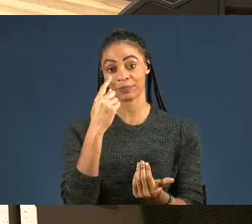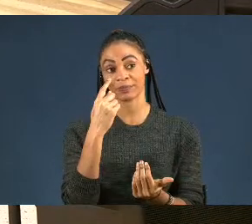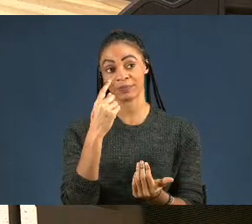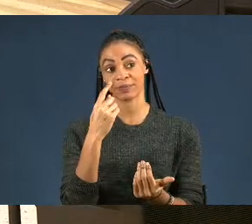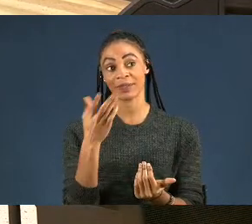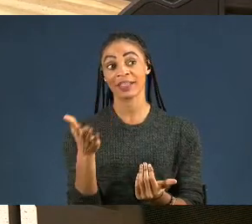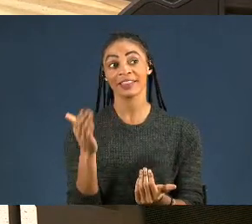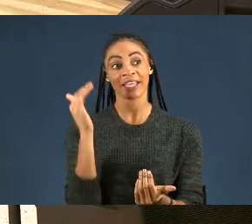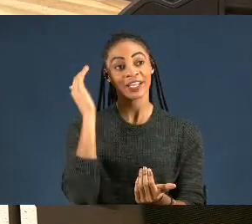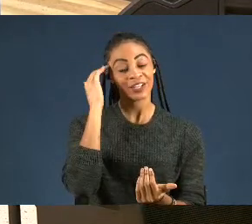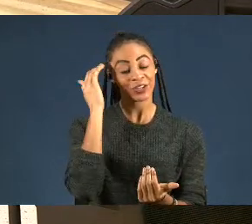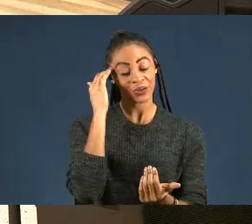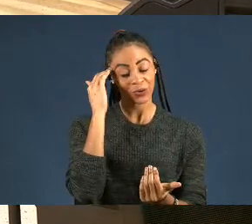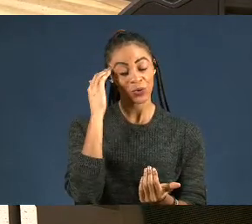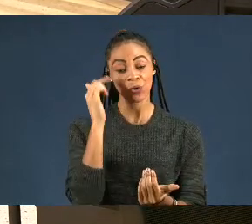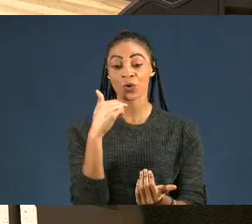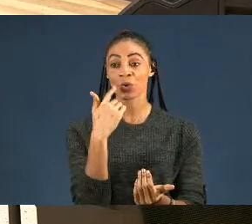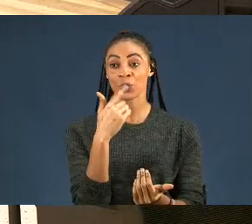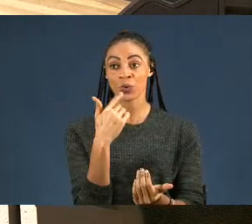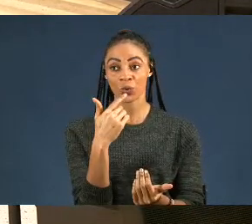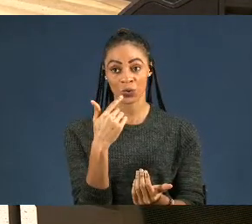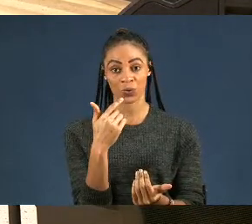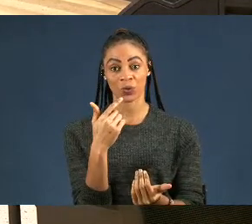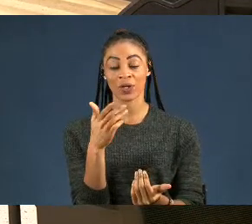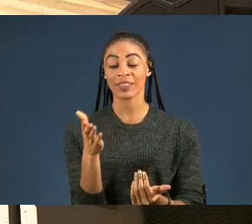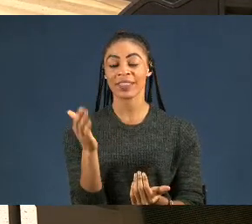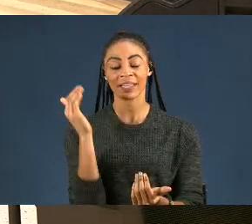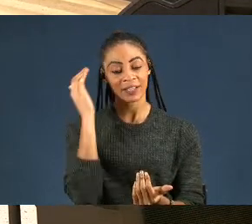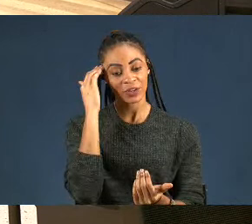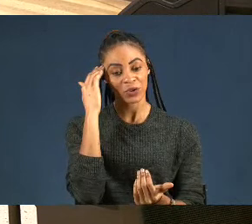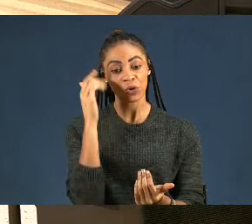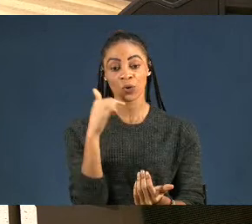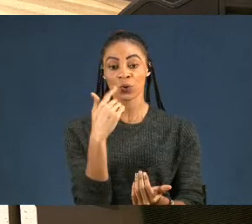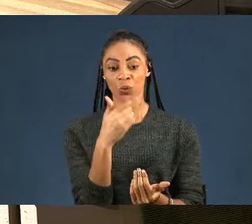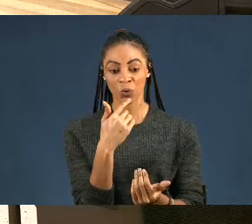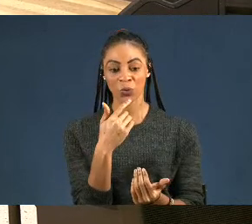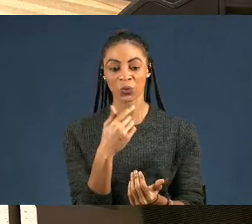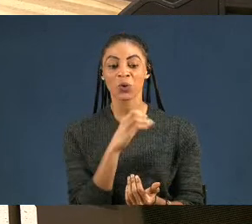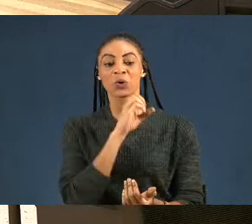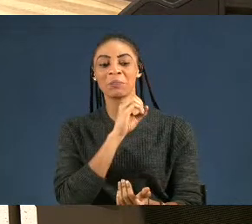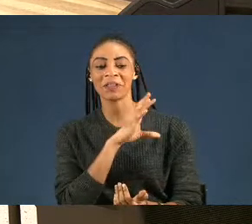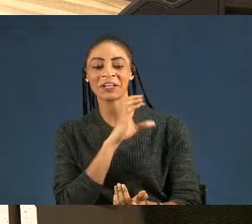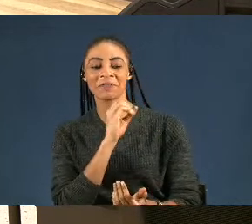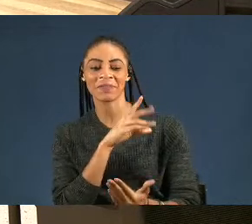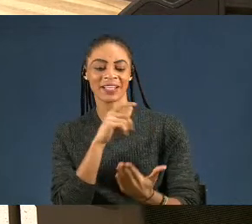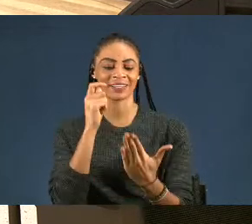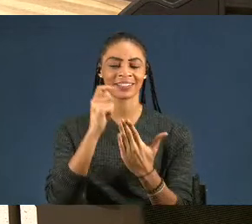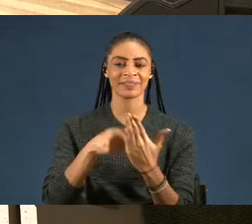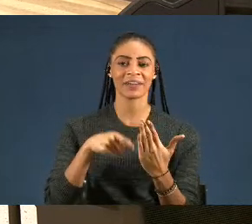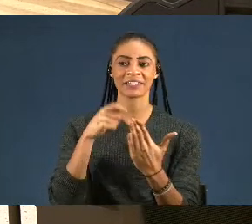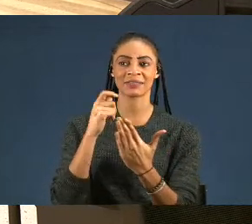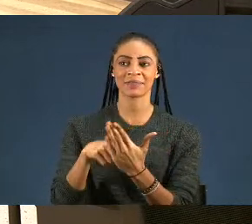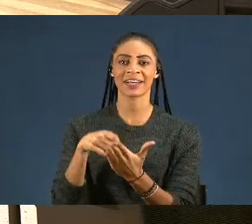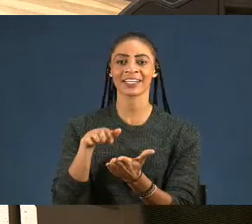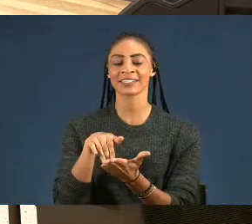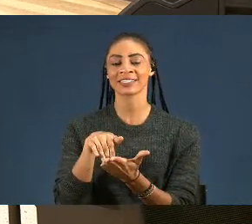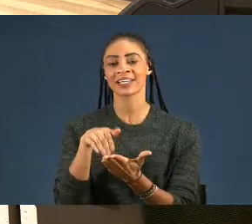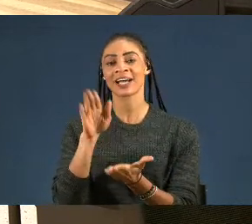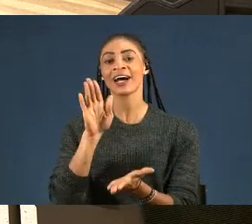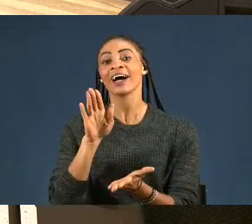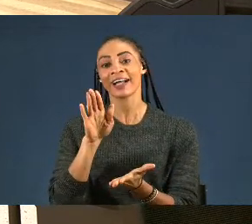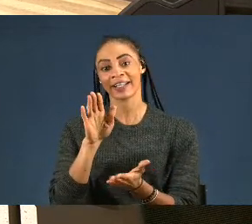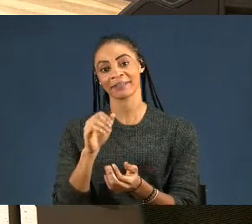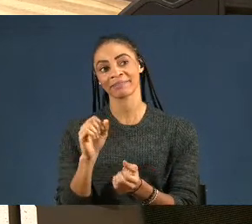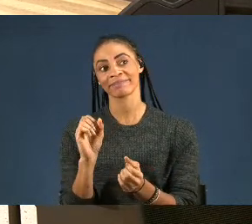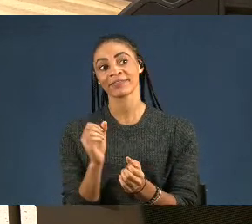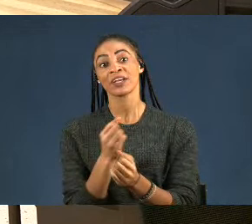hey, the bargaining and the looking at the tags na kuteta, they know not to go with the mother. So love